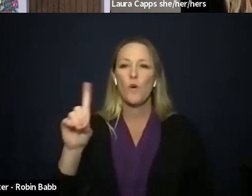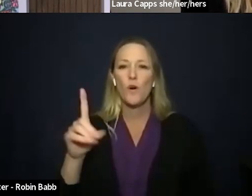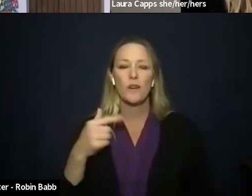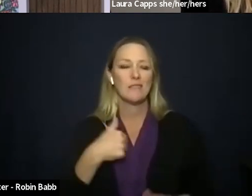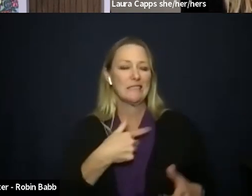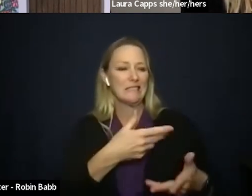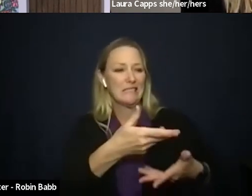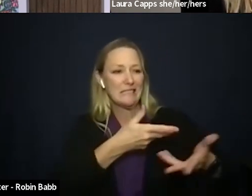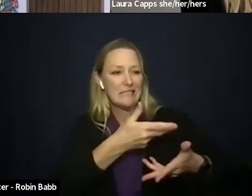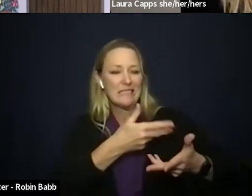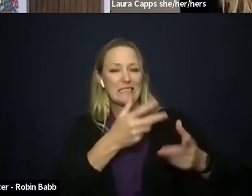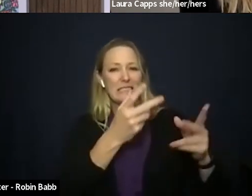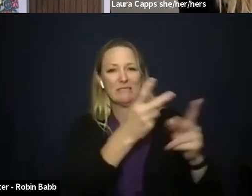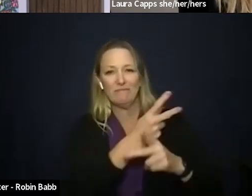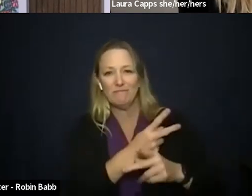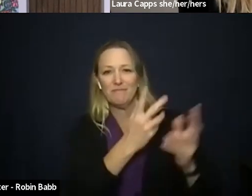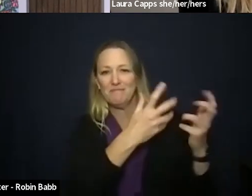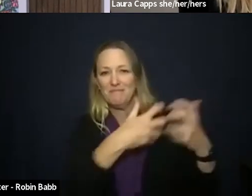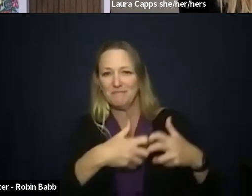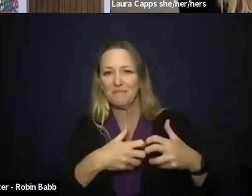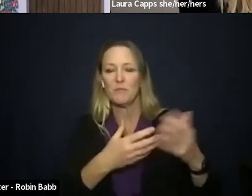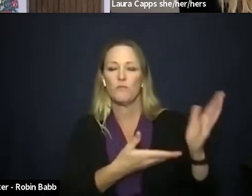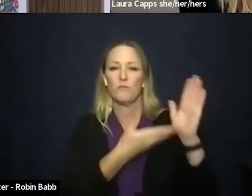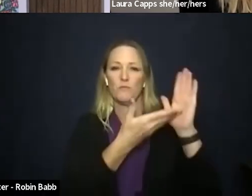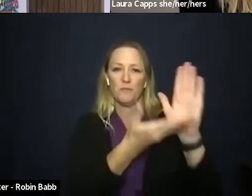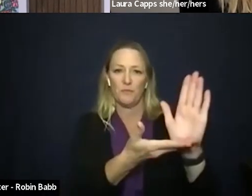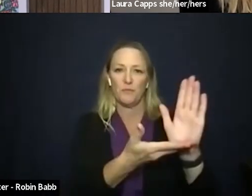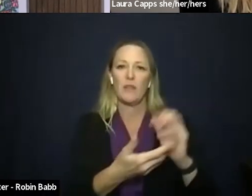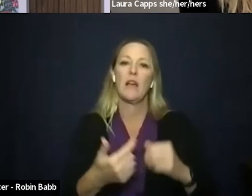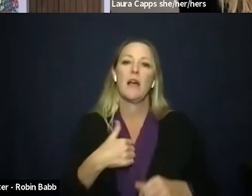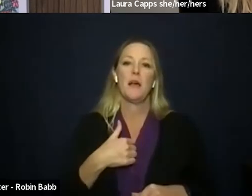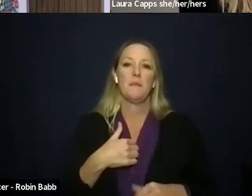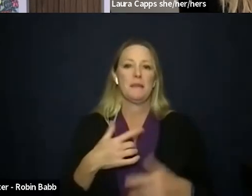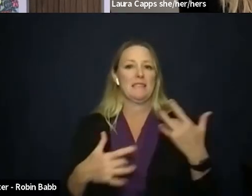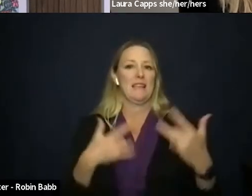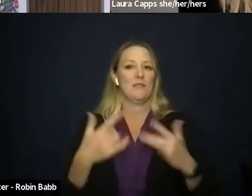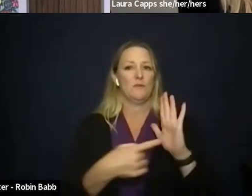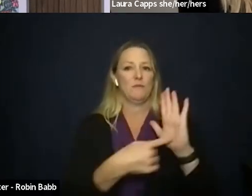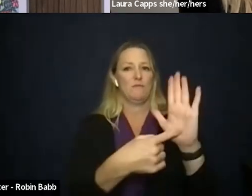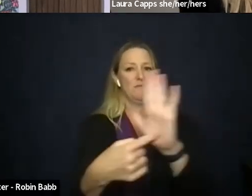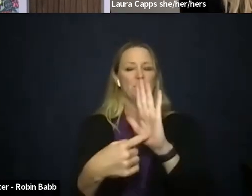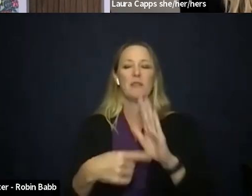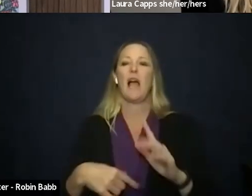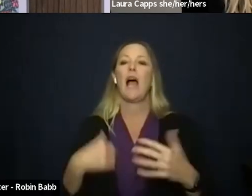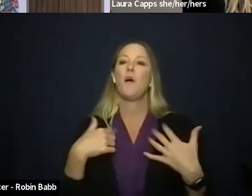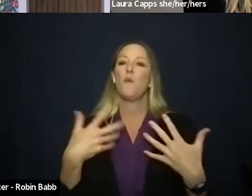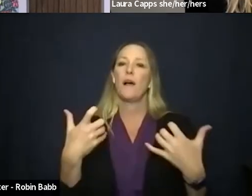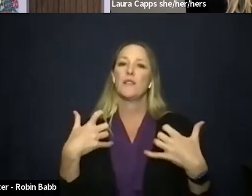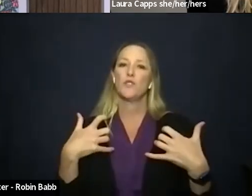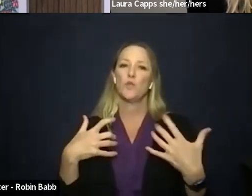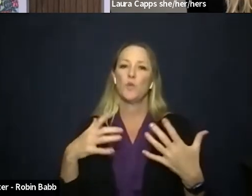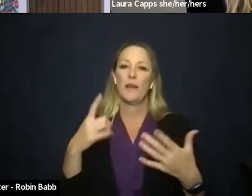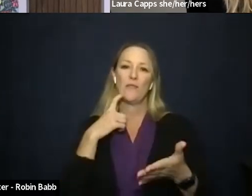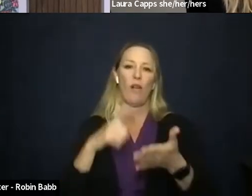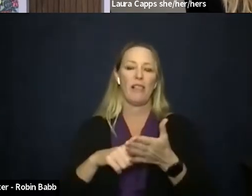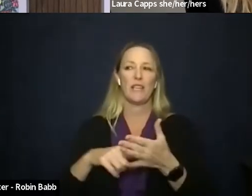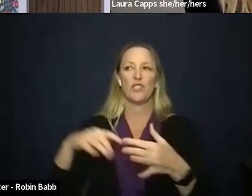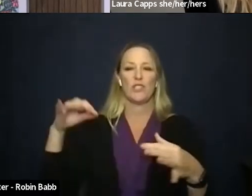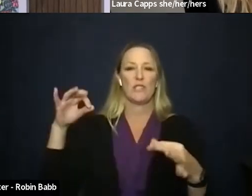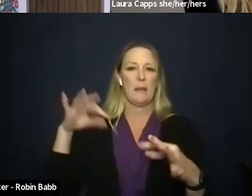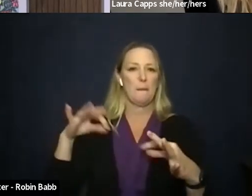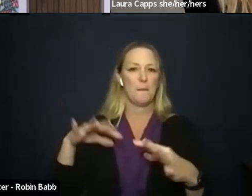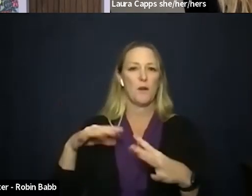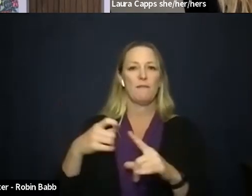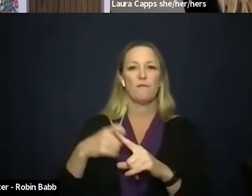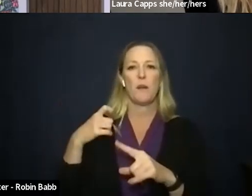we're really excited to present this um this board tonight also want to acknowledge um some input from gateway educational and just to make sure